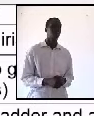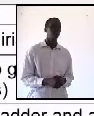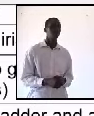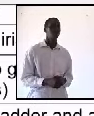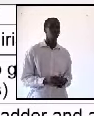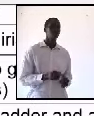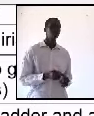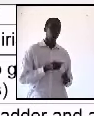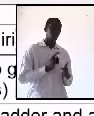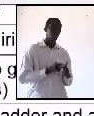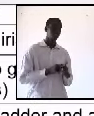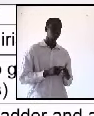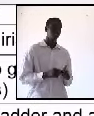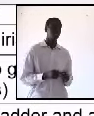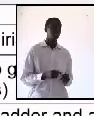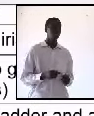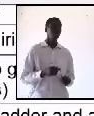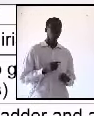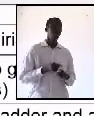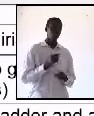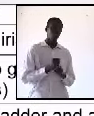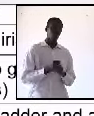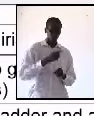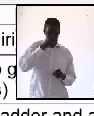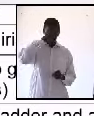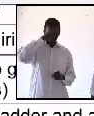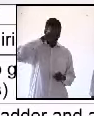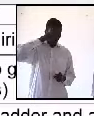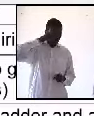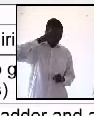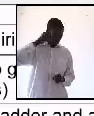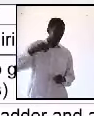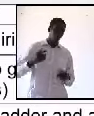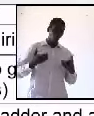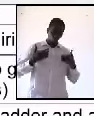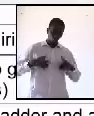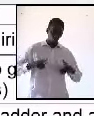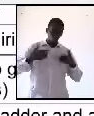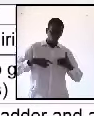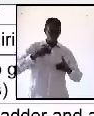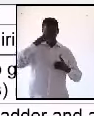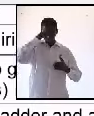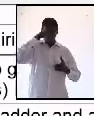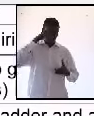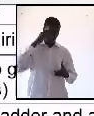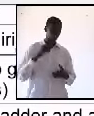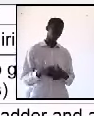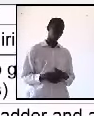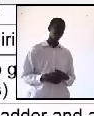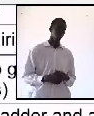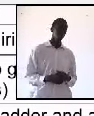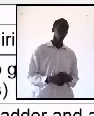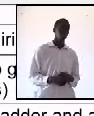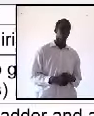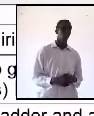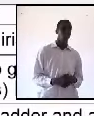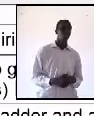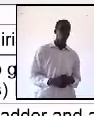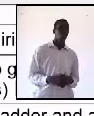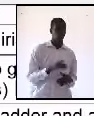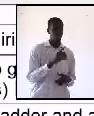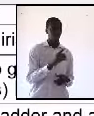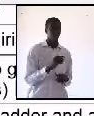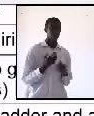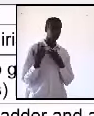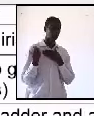saliva. And the sympathetic also, we say, increases secretion of sweat. Some people, they sweat. And